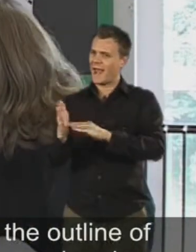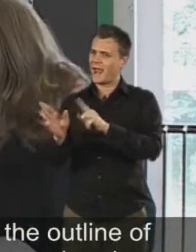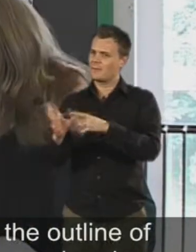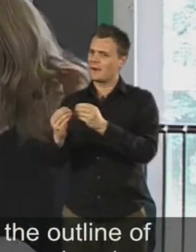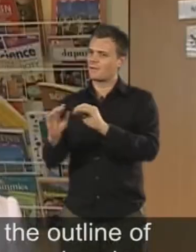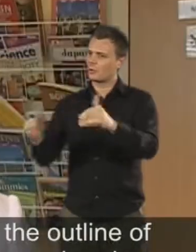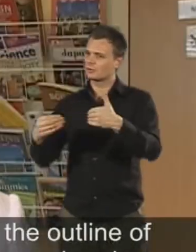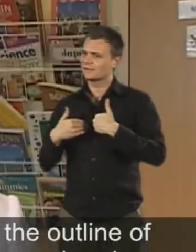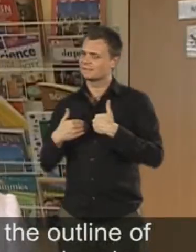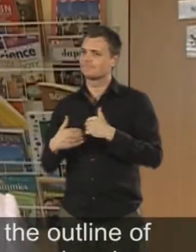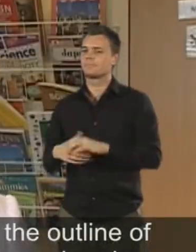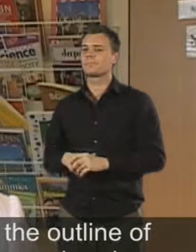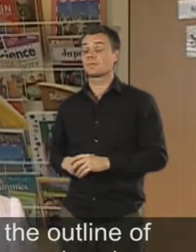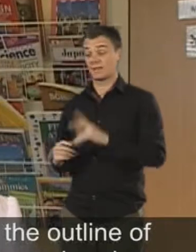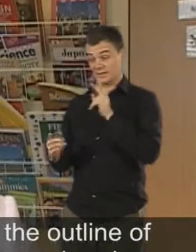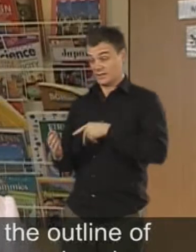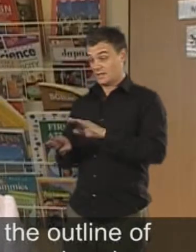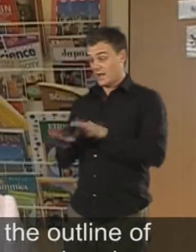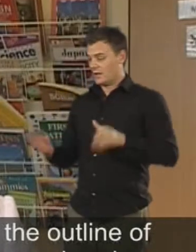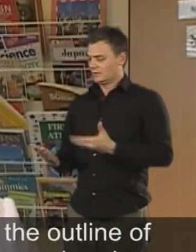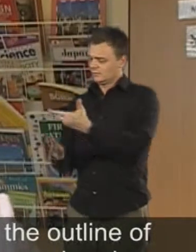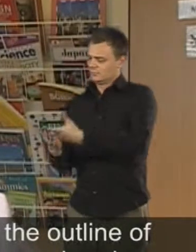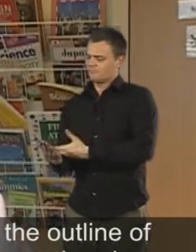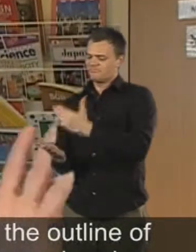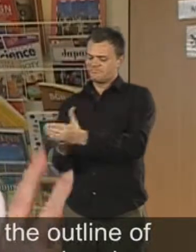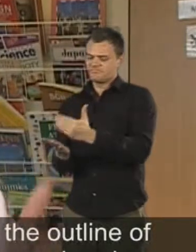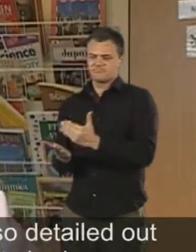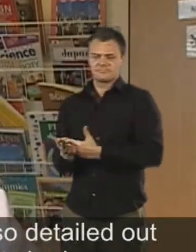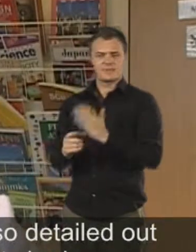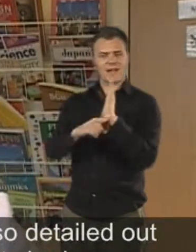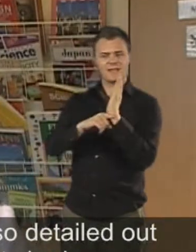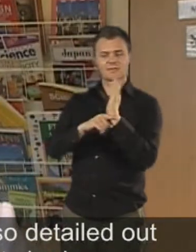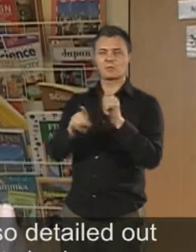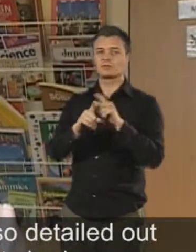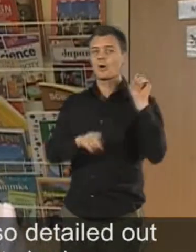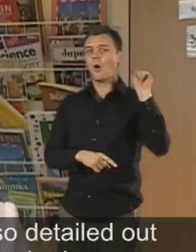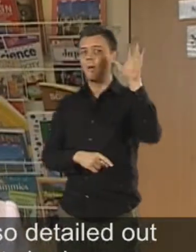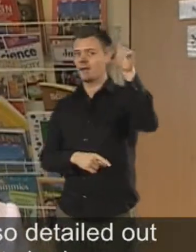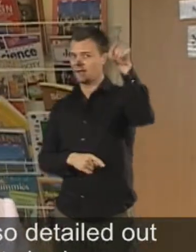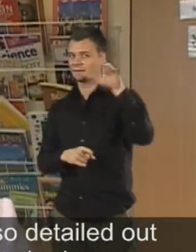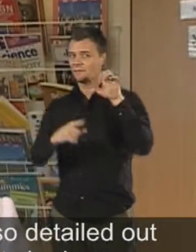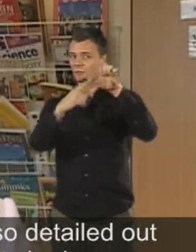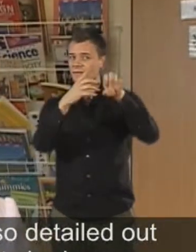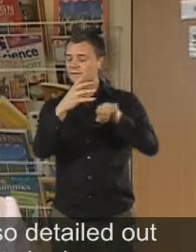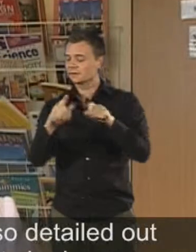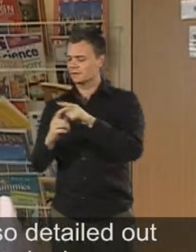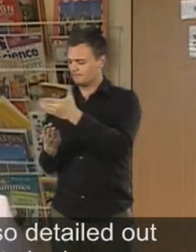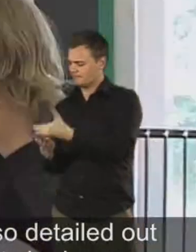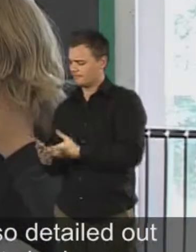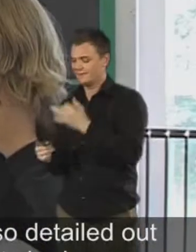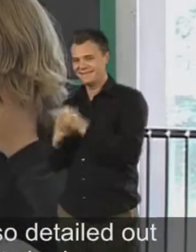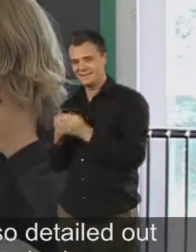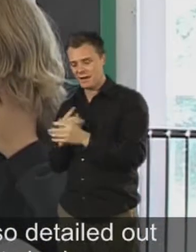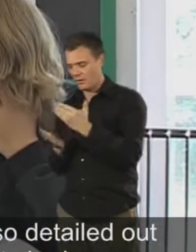on her desk the actual outline of the lesson, as well as being on the overheads as part of the lesson objectives, is also detailed out for